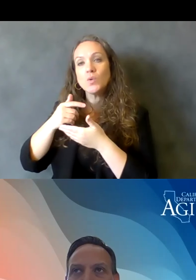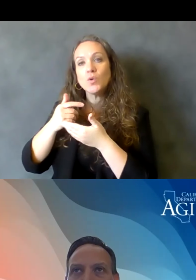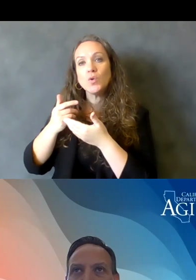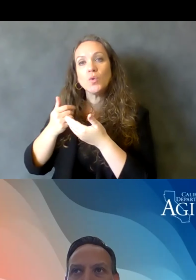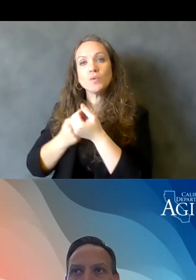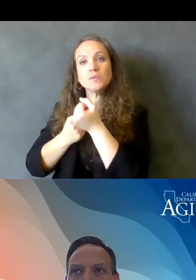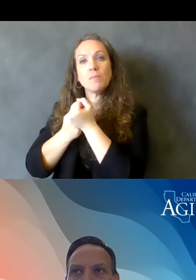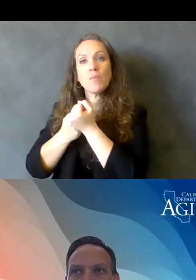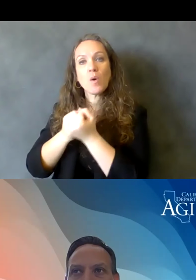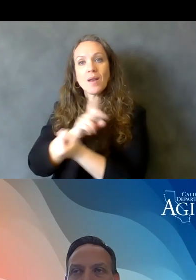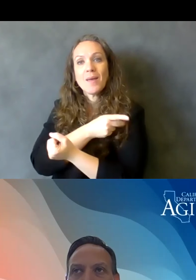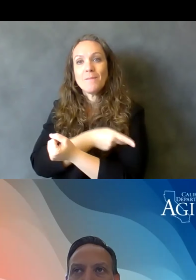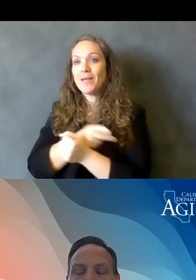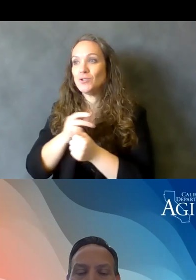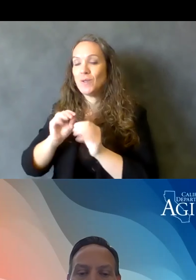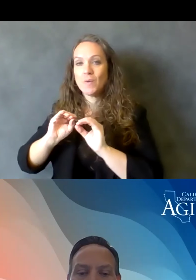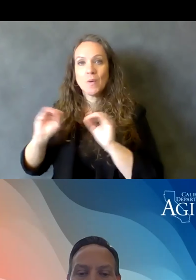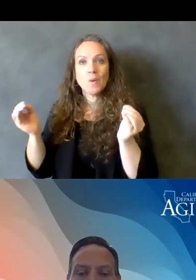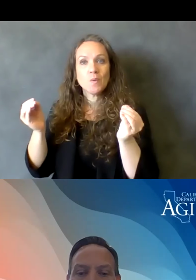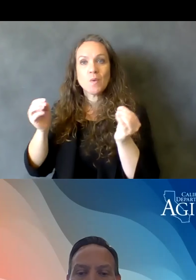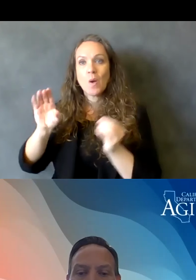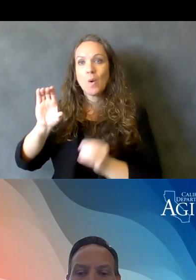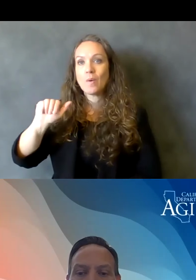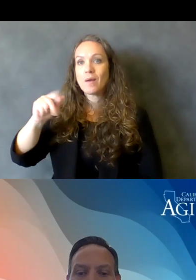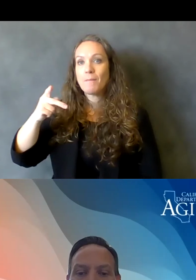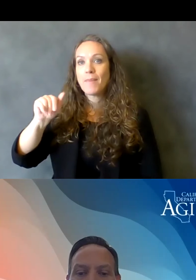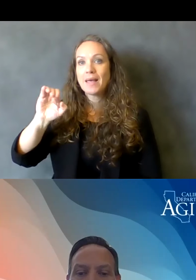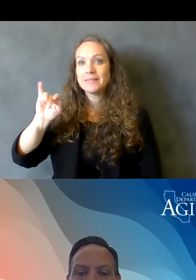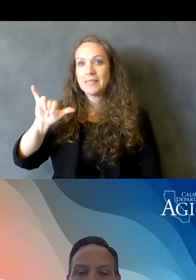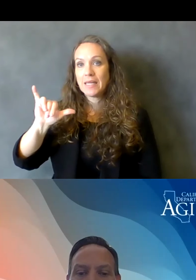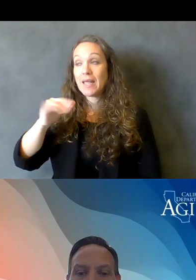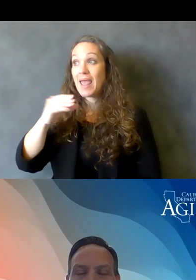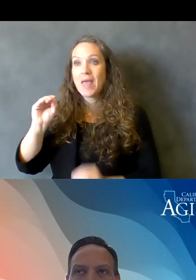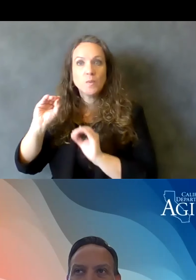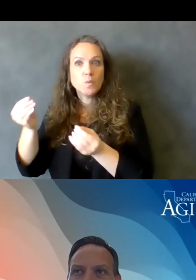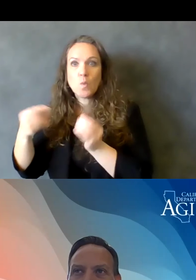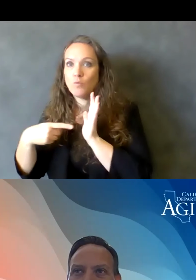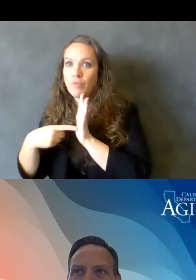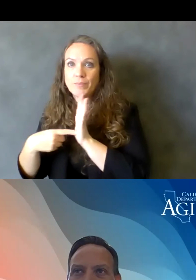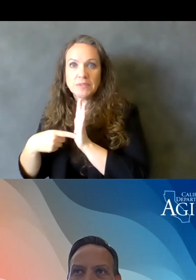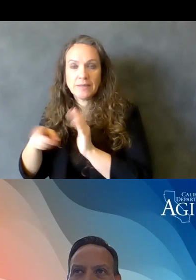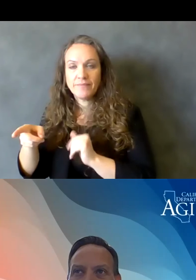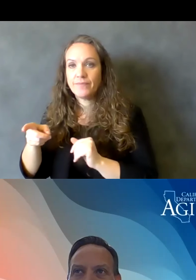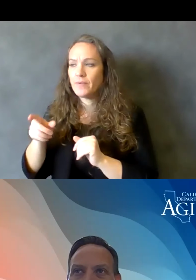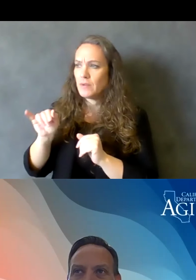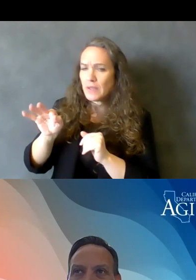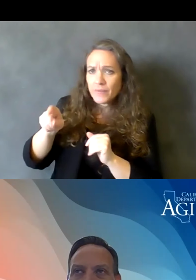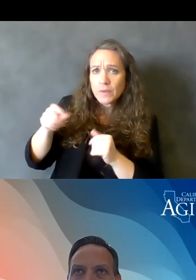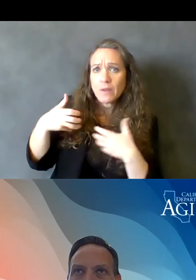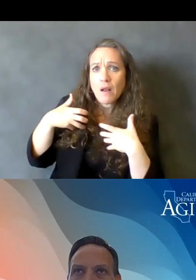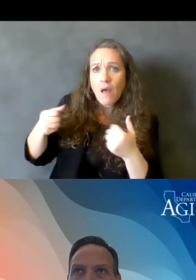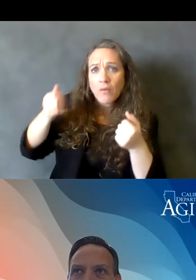and unrepresented for the purpose of having health decisions made